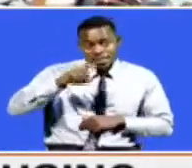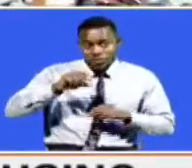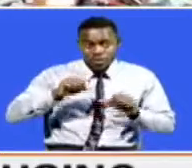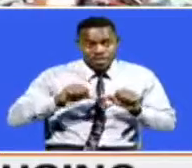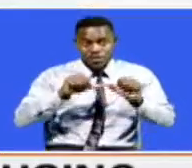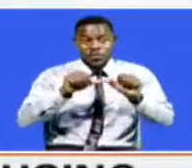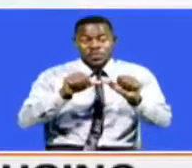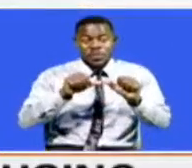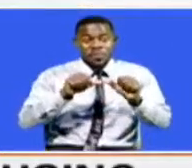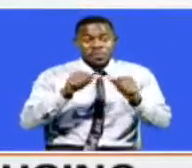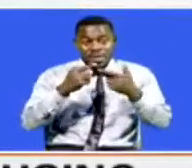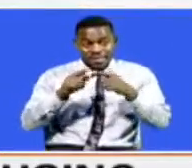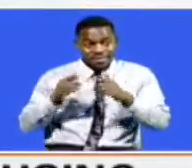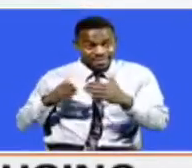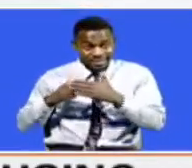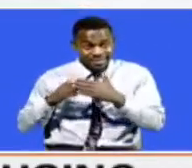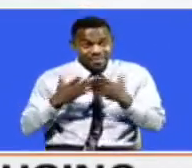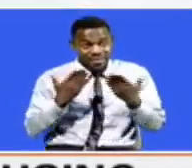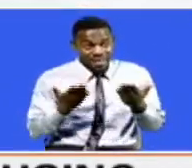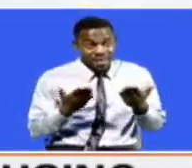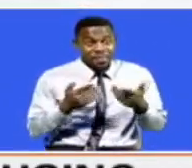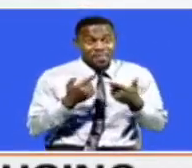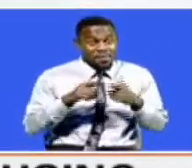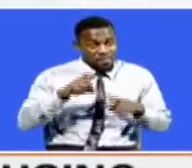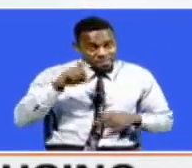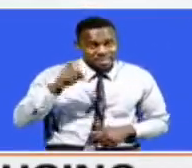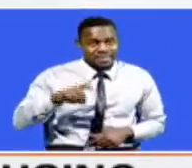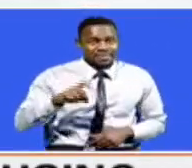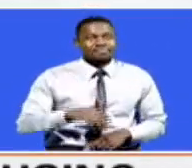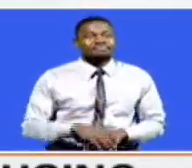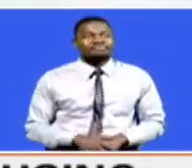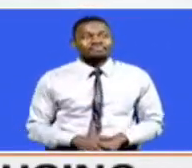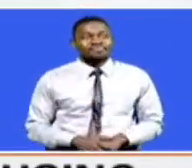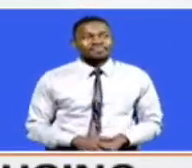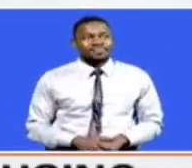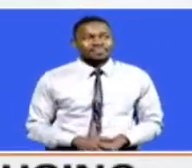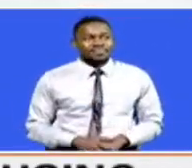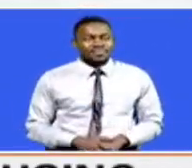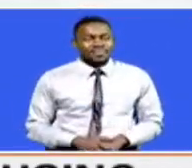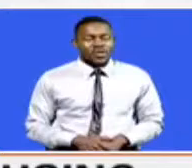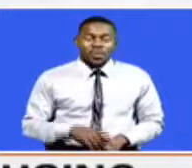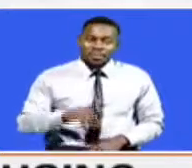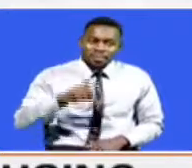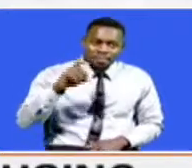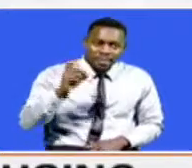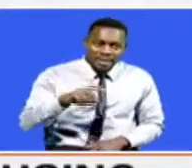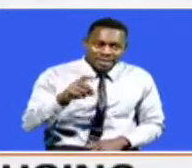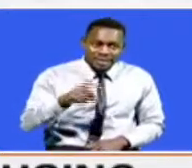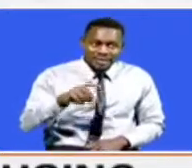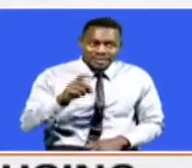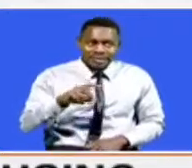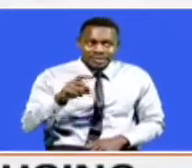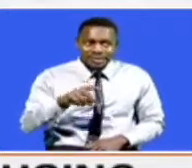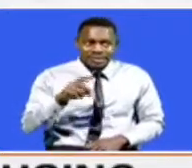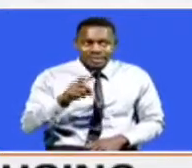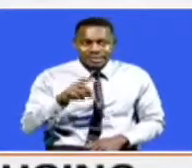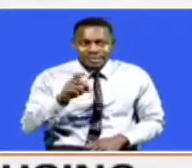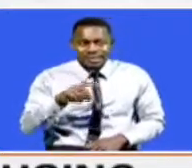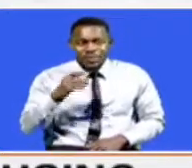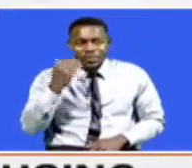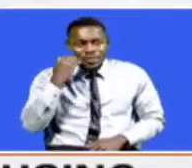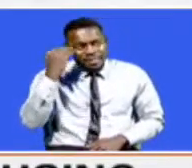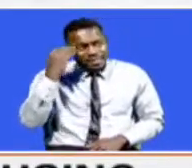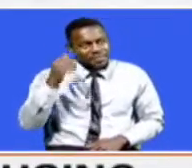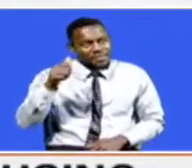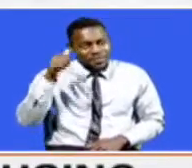obstacles. We must do it. Korea did it. Singapore did it. Malaysia did it.